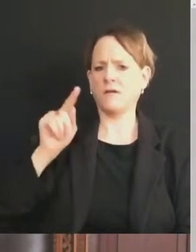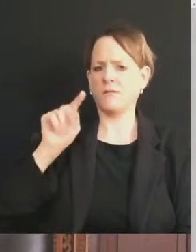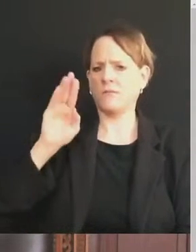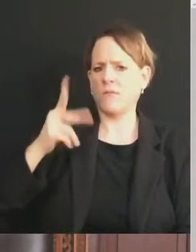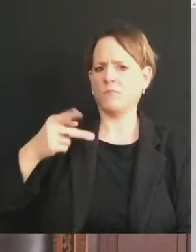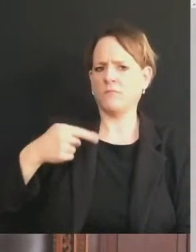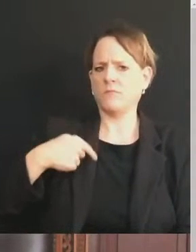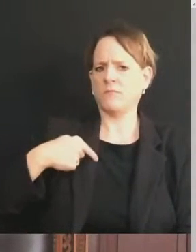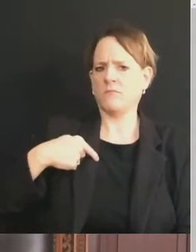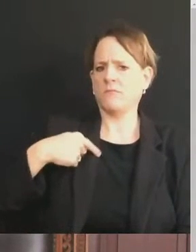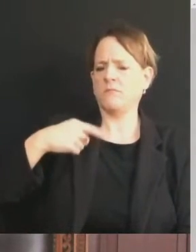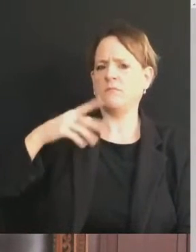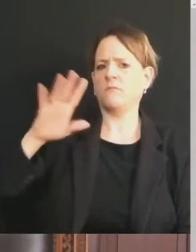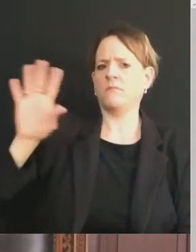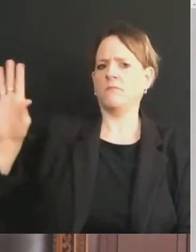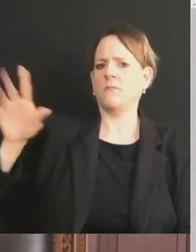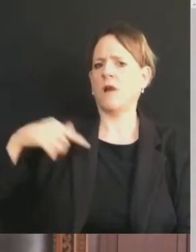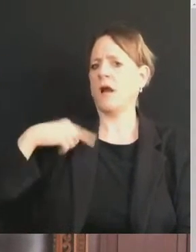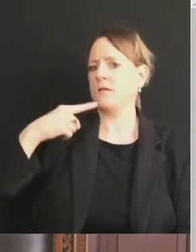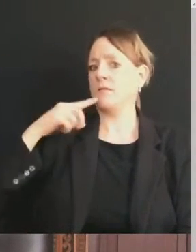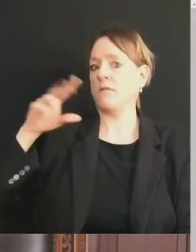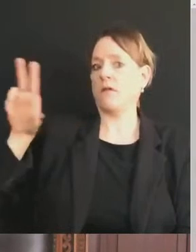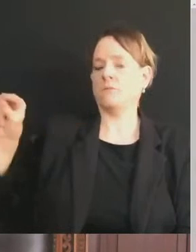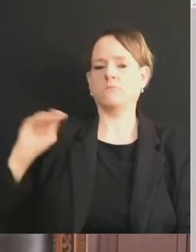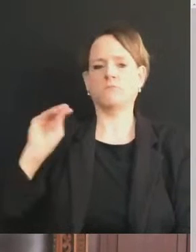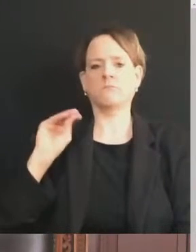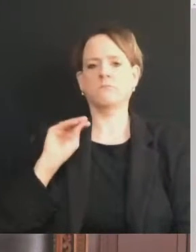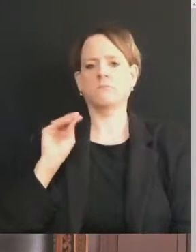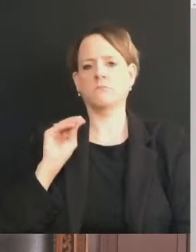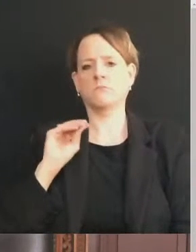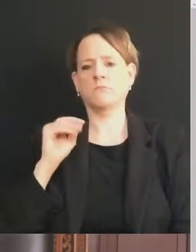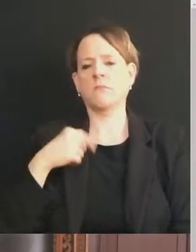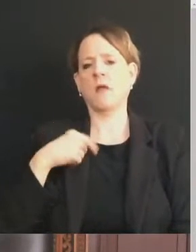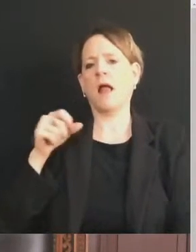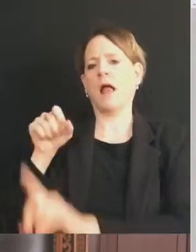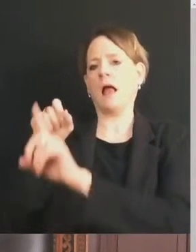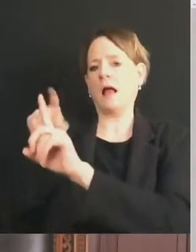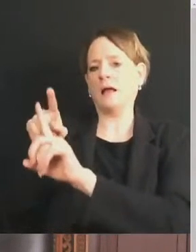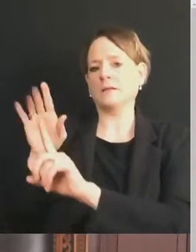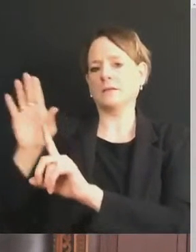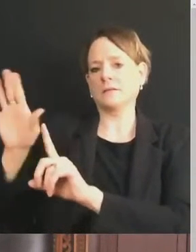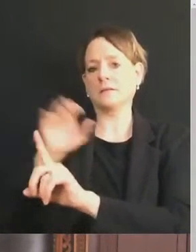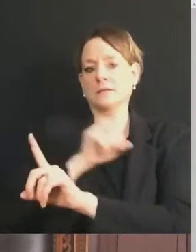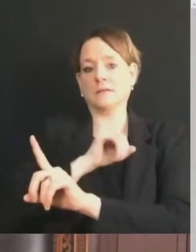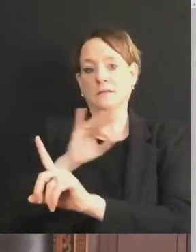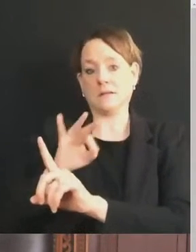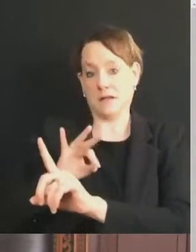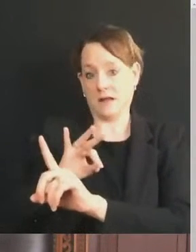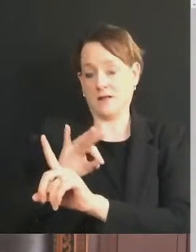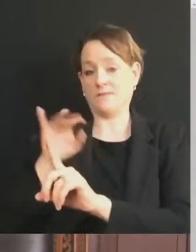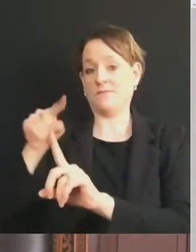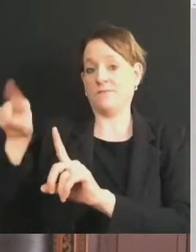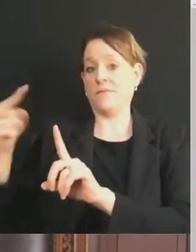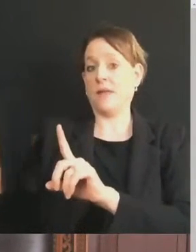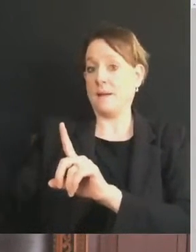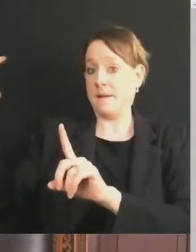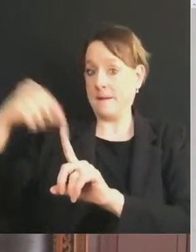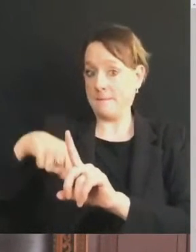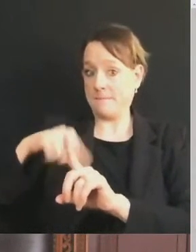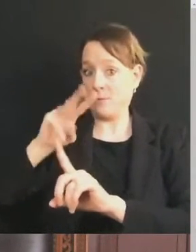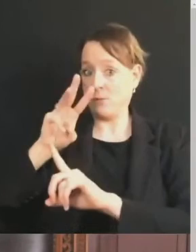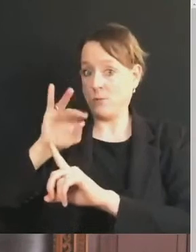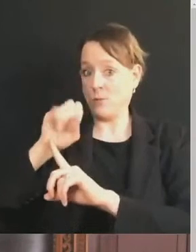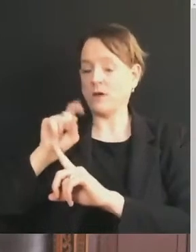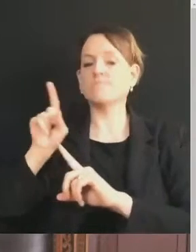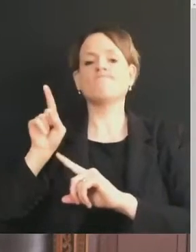sure that their people that come wear a mask and they're physically distant. I couldn't stop them even if I